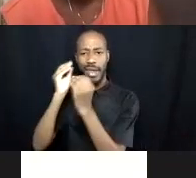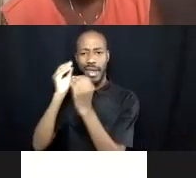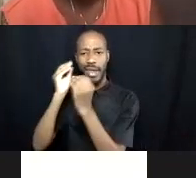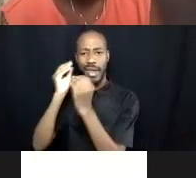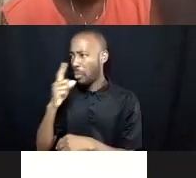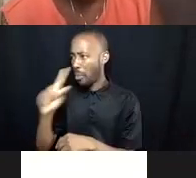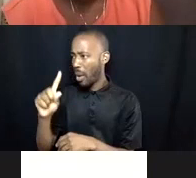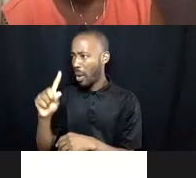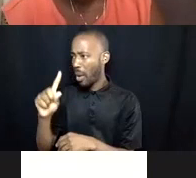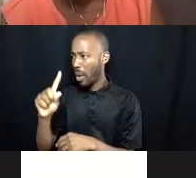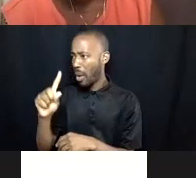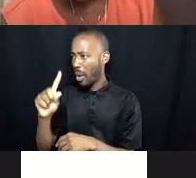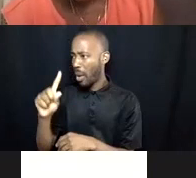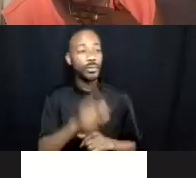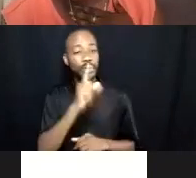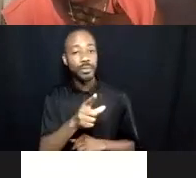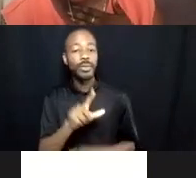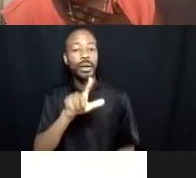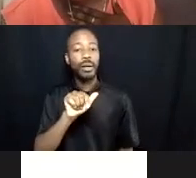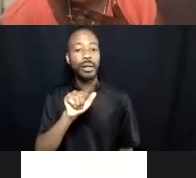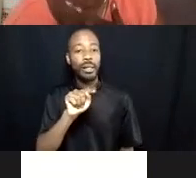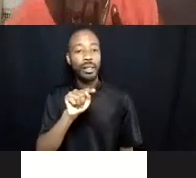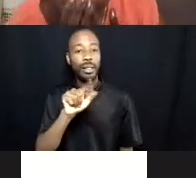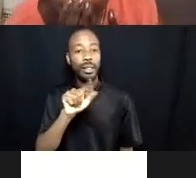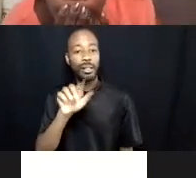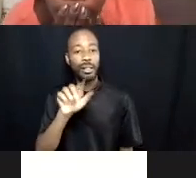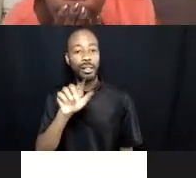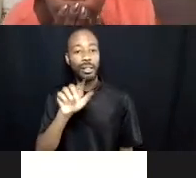here. Little Tay right here.